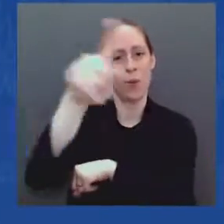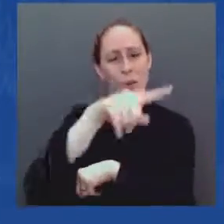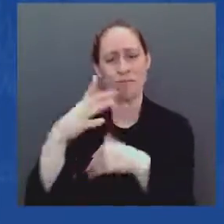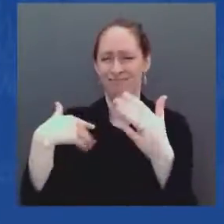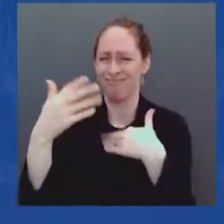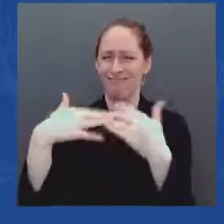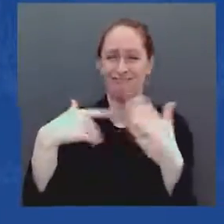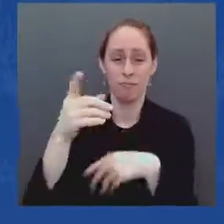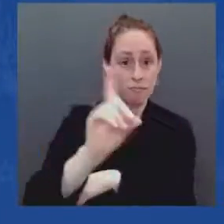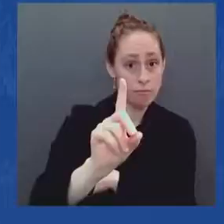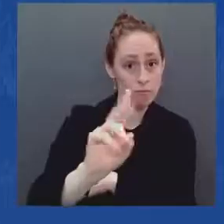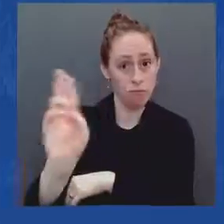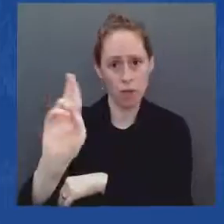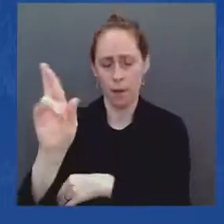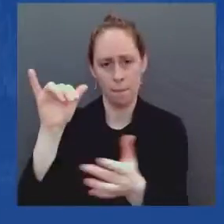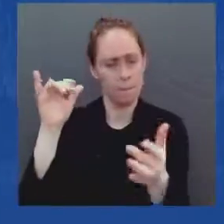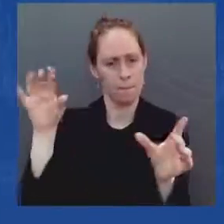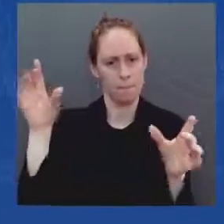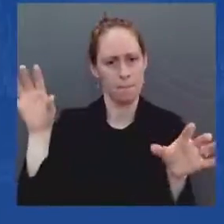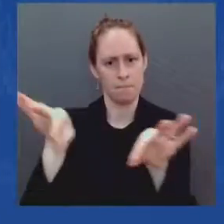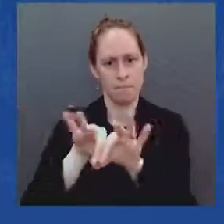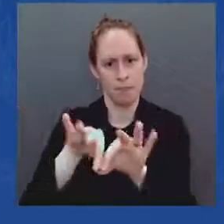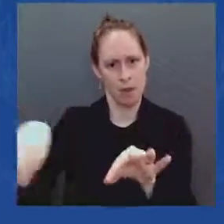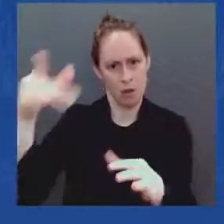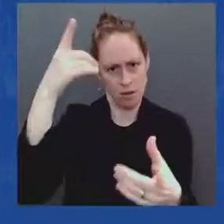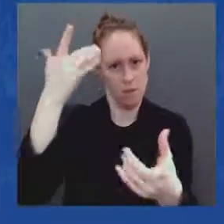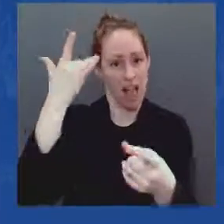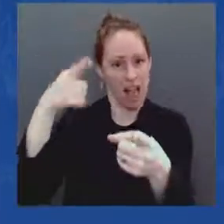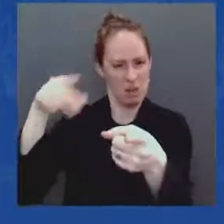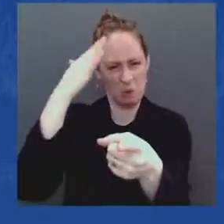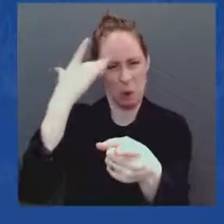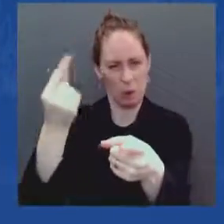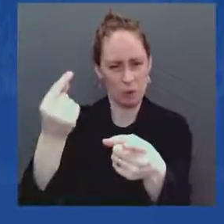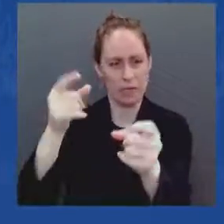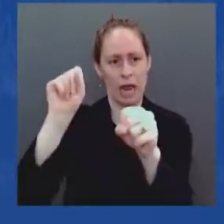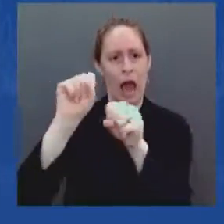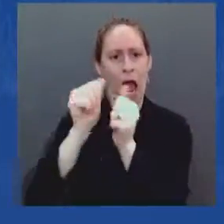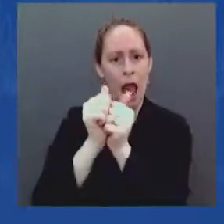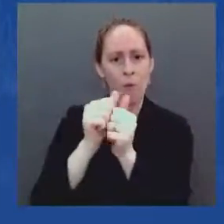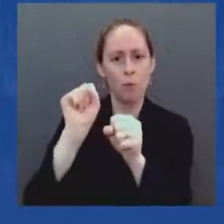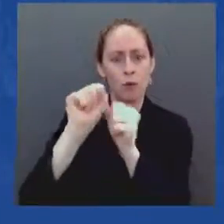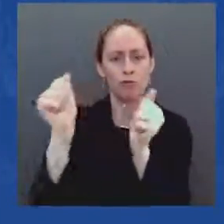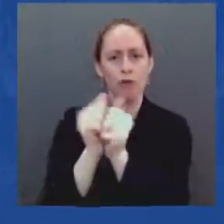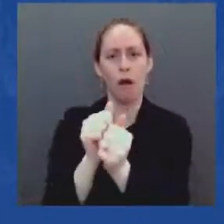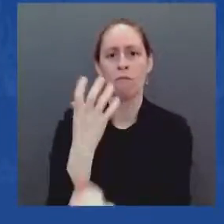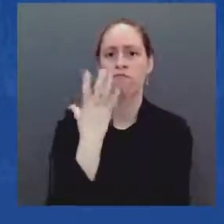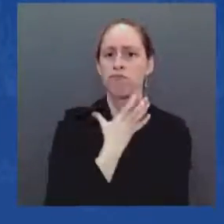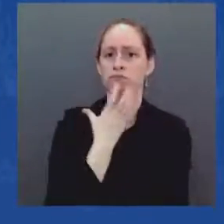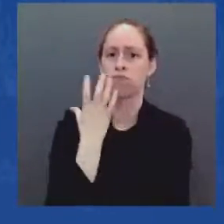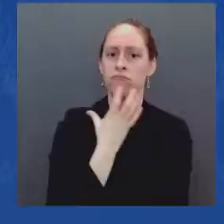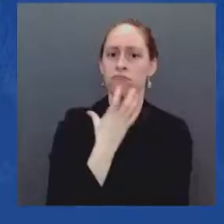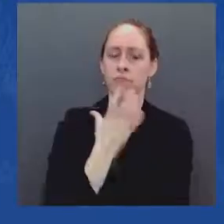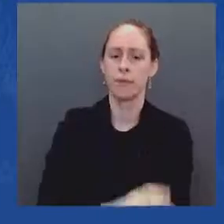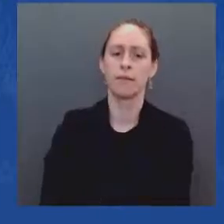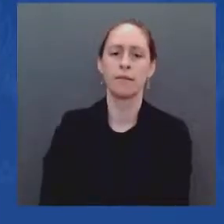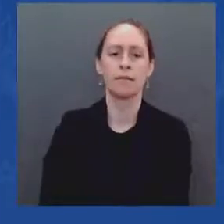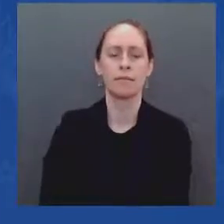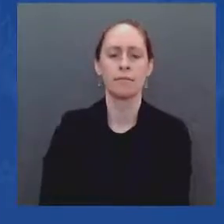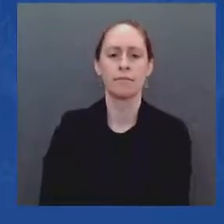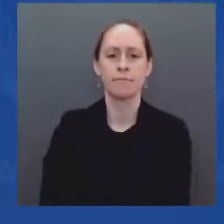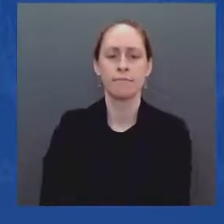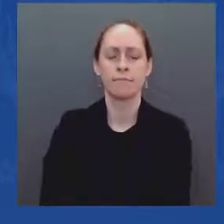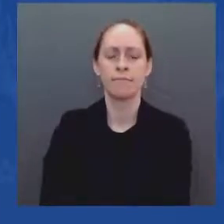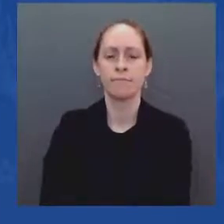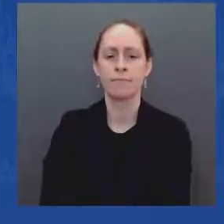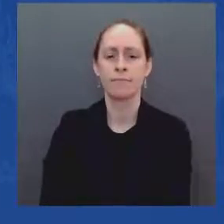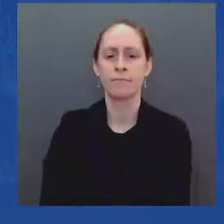at historic challenges and new challenges that range from the climate crisis to COVID to cybersecurity.